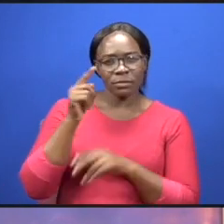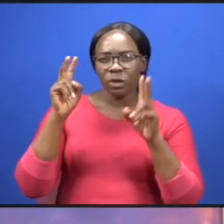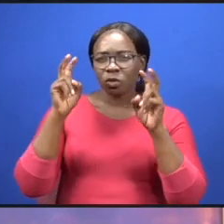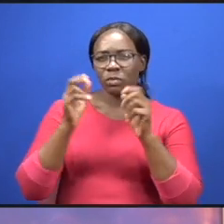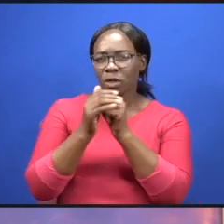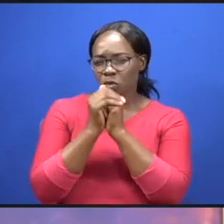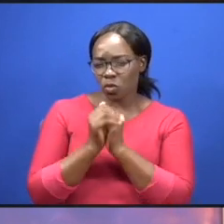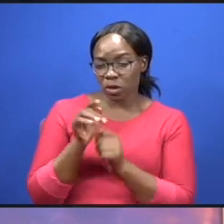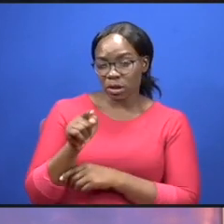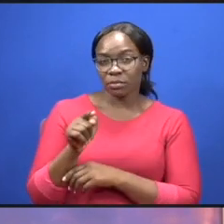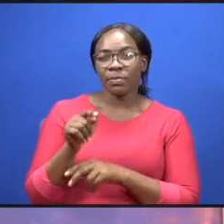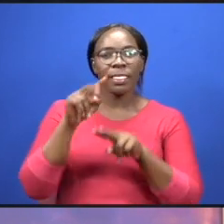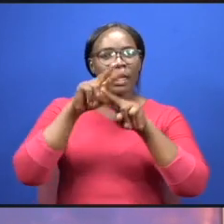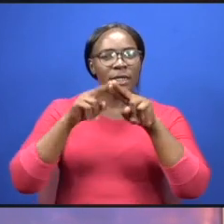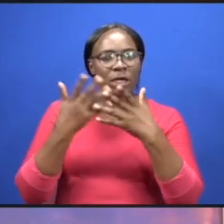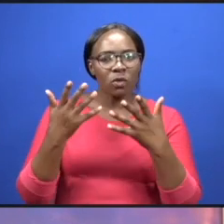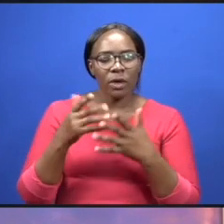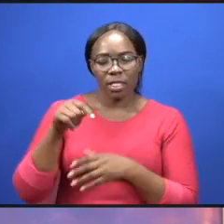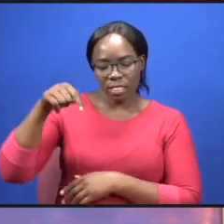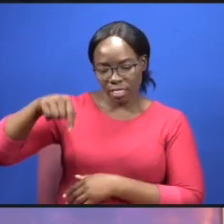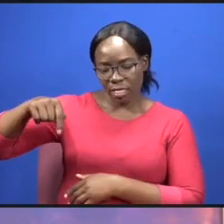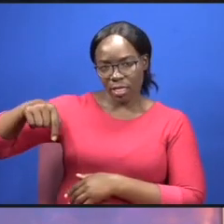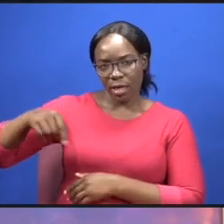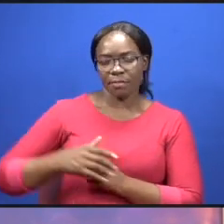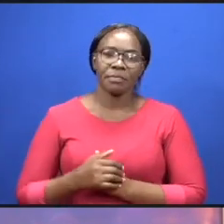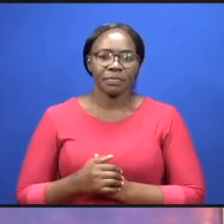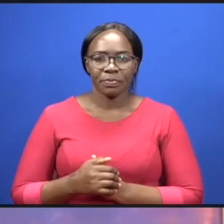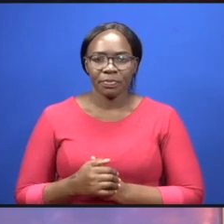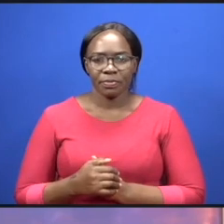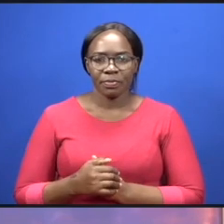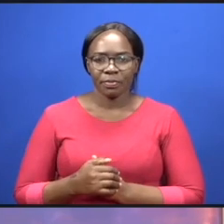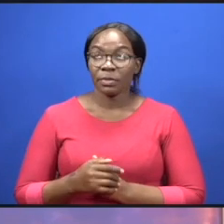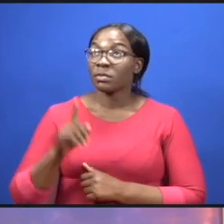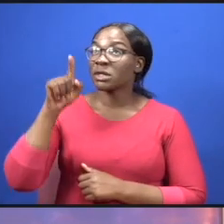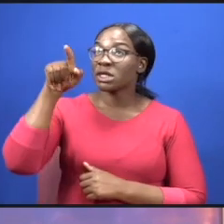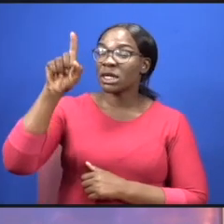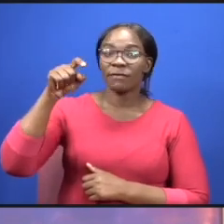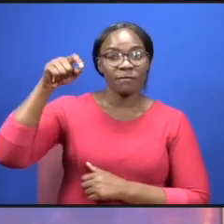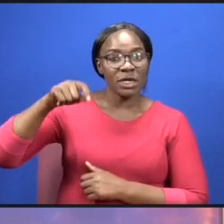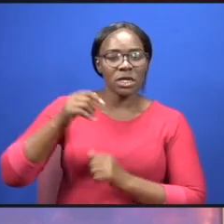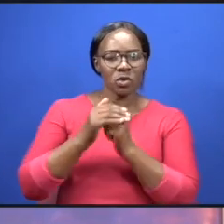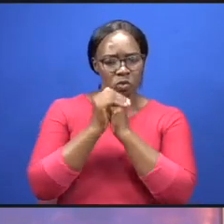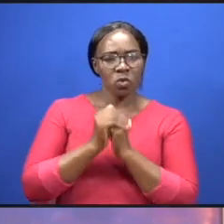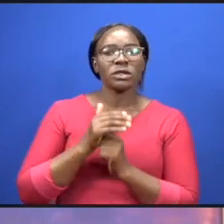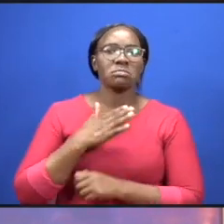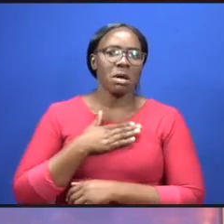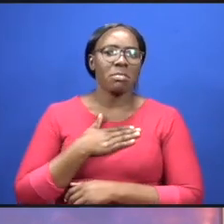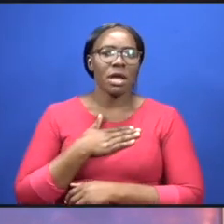worship, our hashtag is right there at the bottom of the screen, that he deserves my